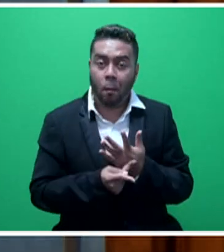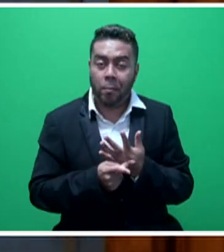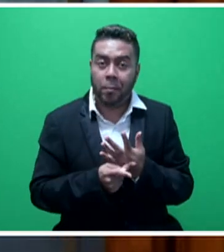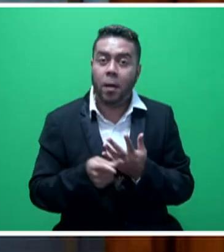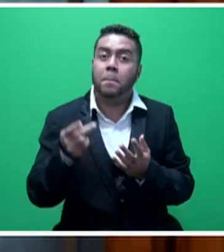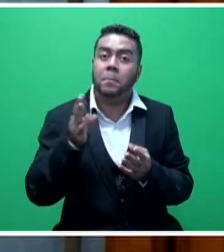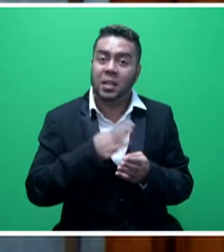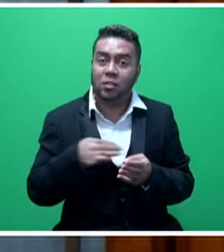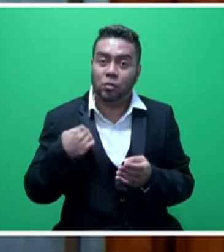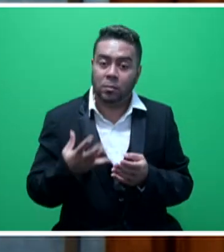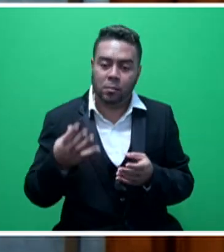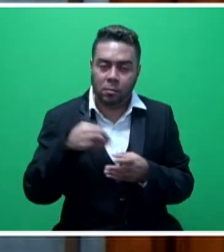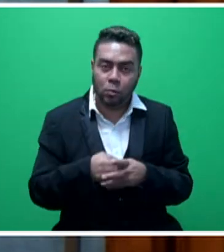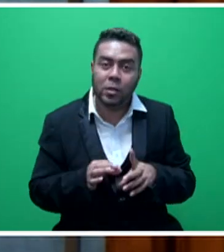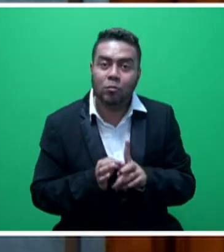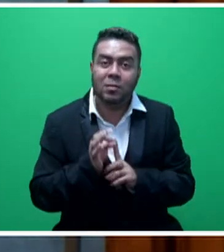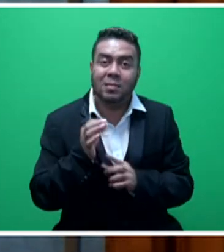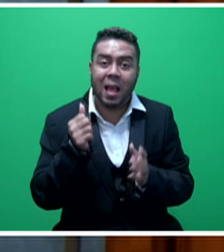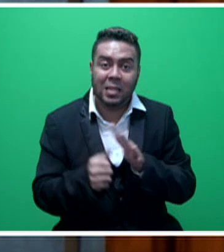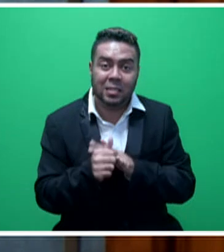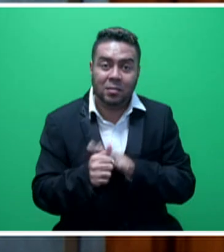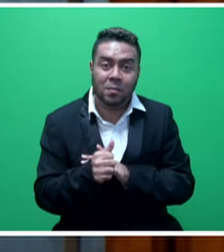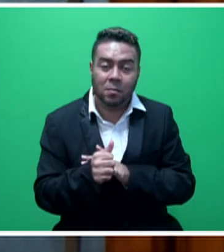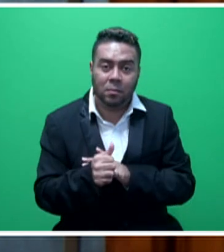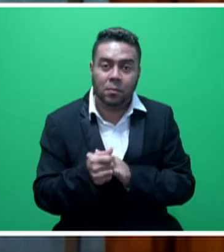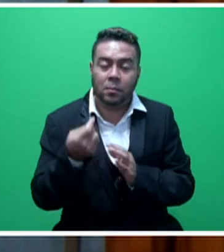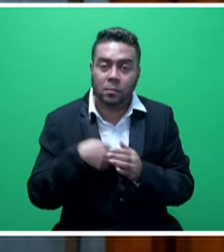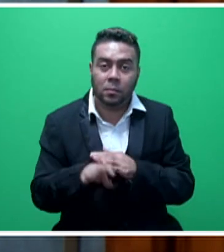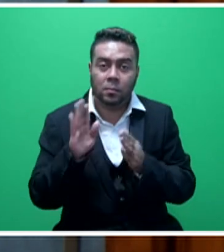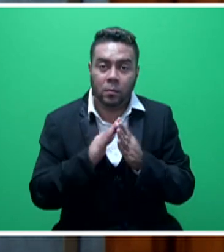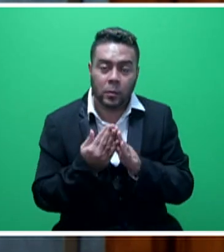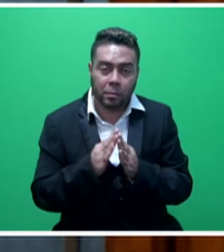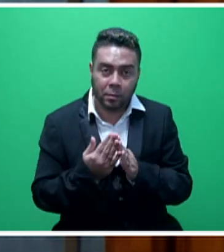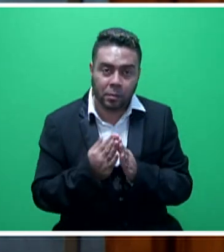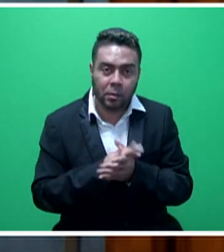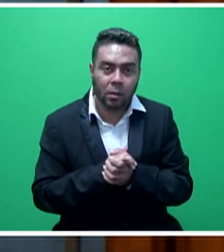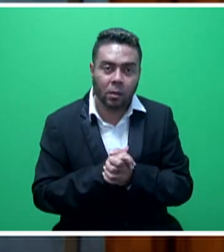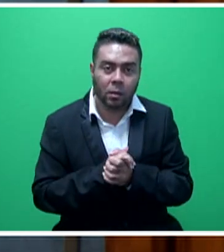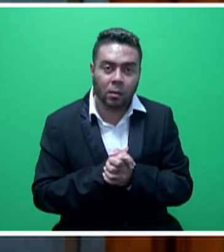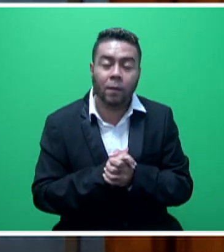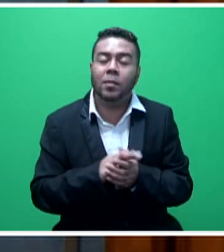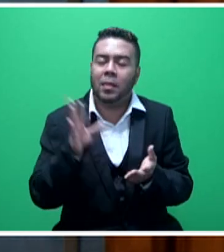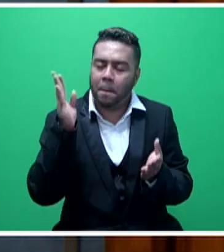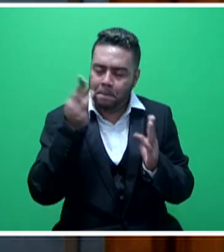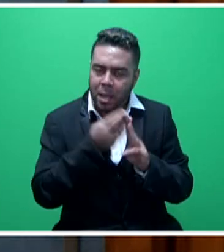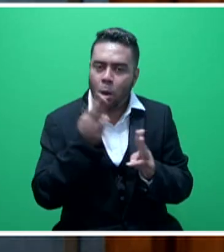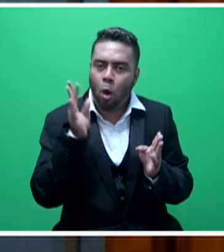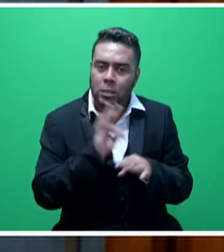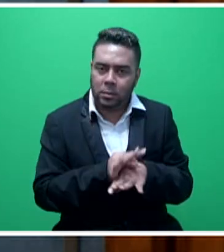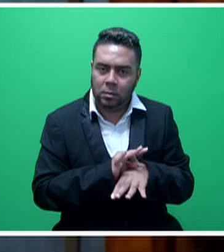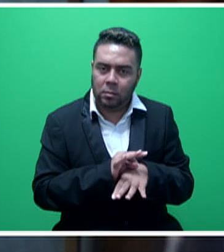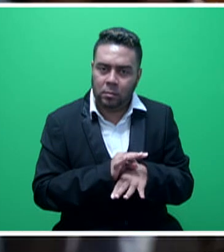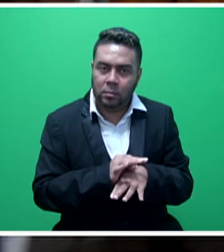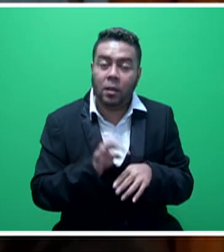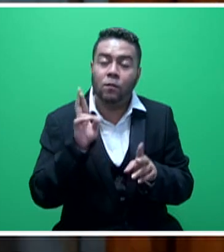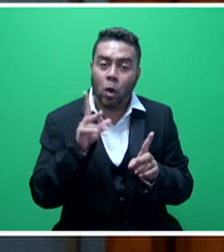embarking on to increase access for our communities to specialist service provided in the main hospitals. As